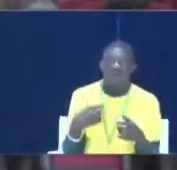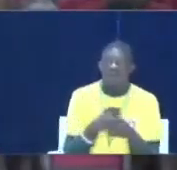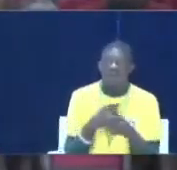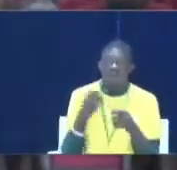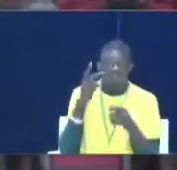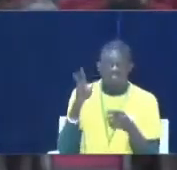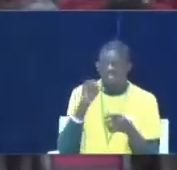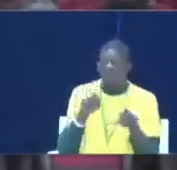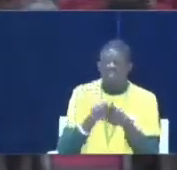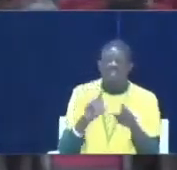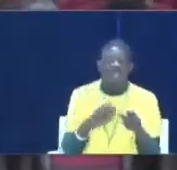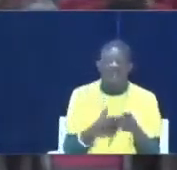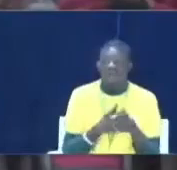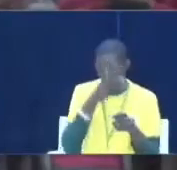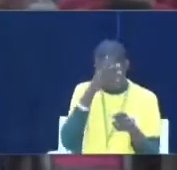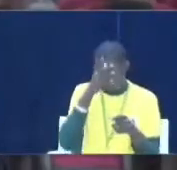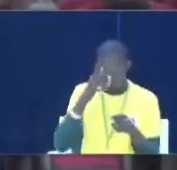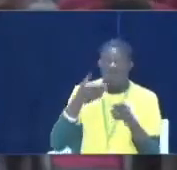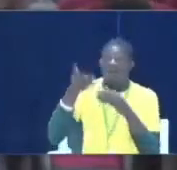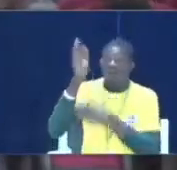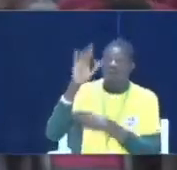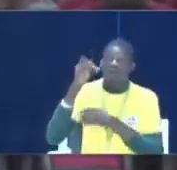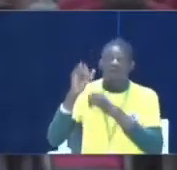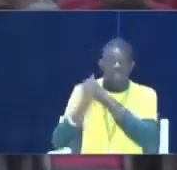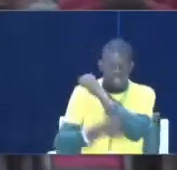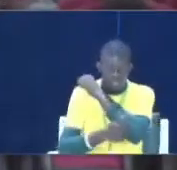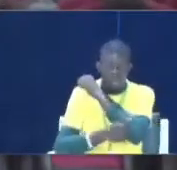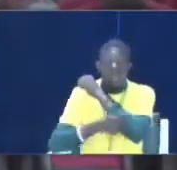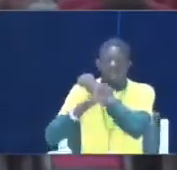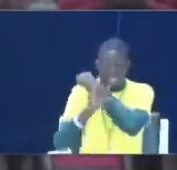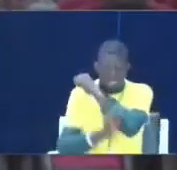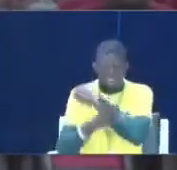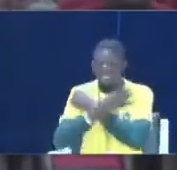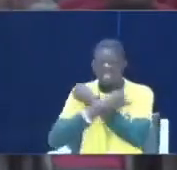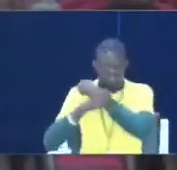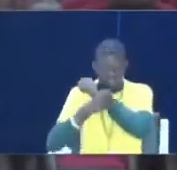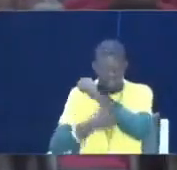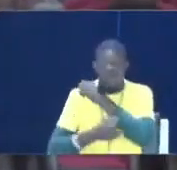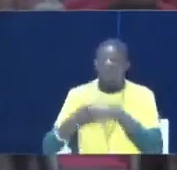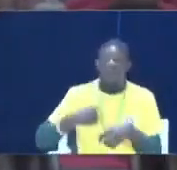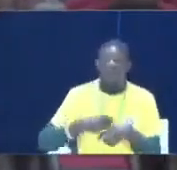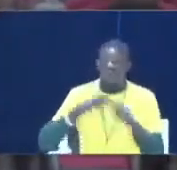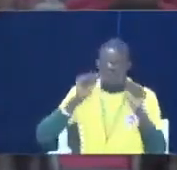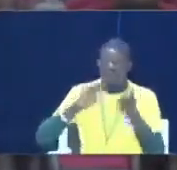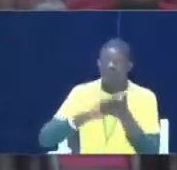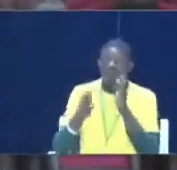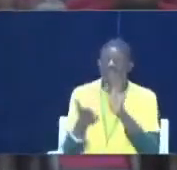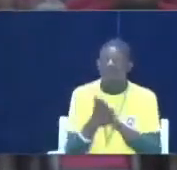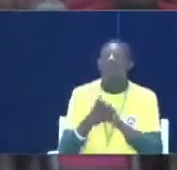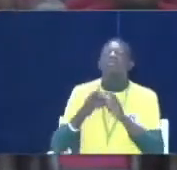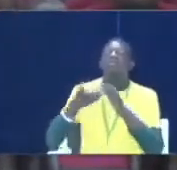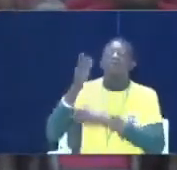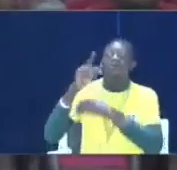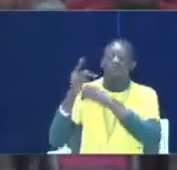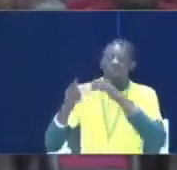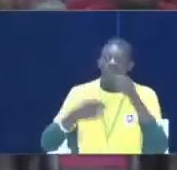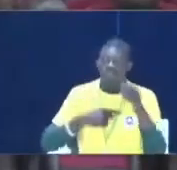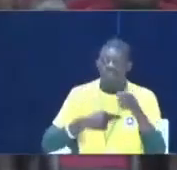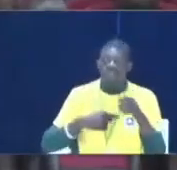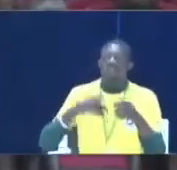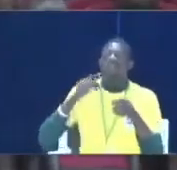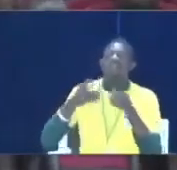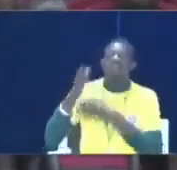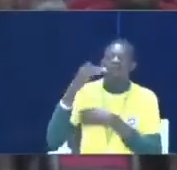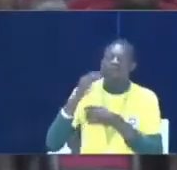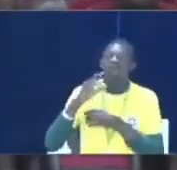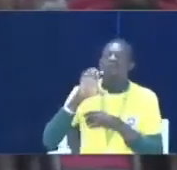our father, the God of Abraham, the God of Isaac, the God of Jacob. And now he can become the God of Peter, the God of Nkechi, the God